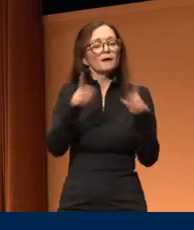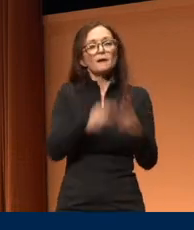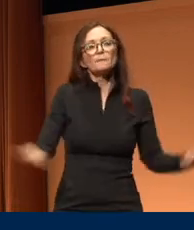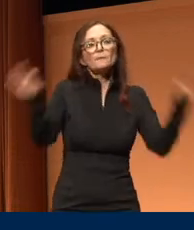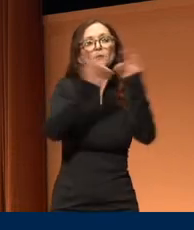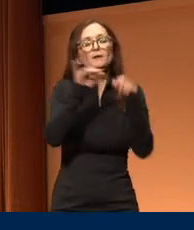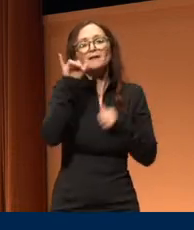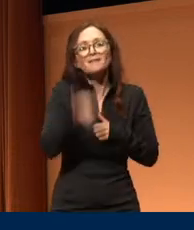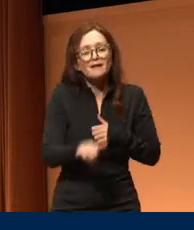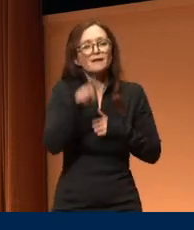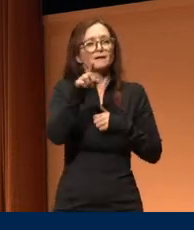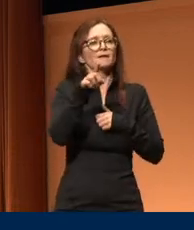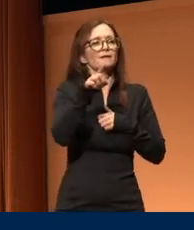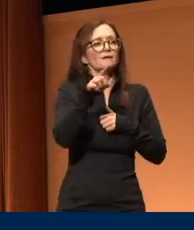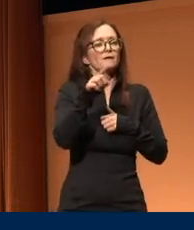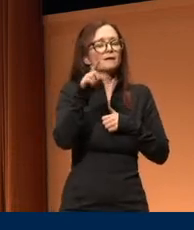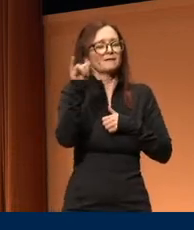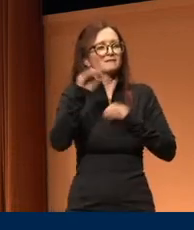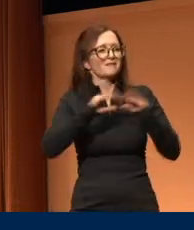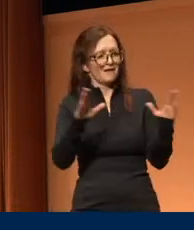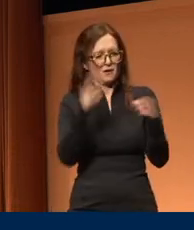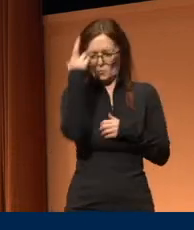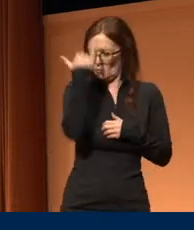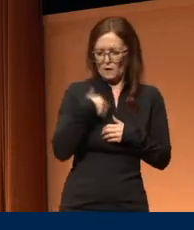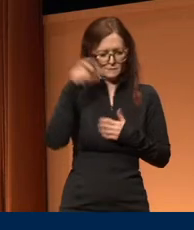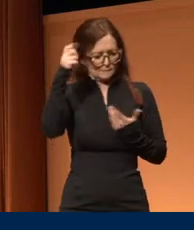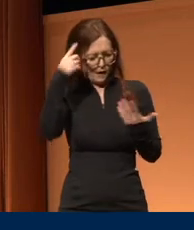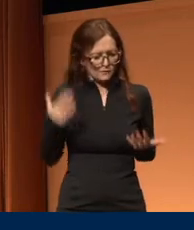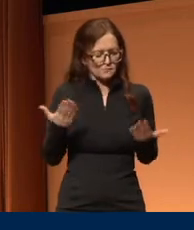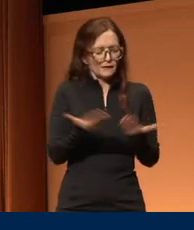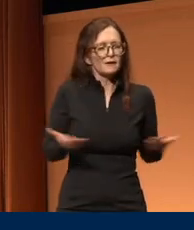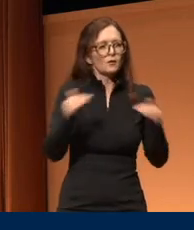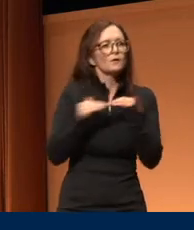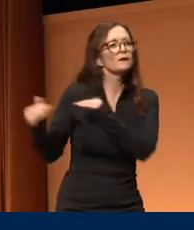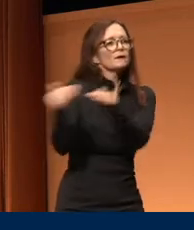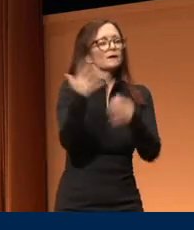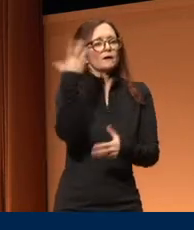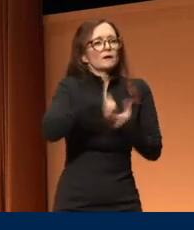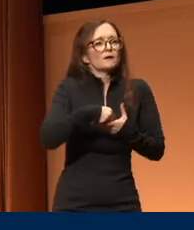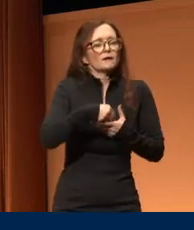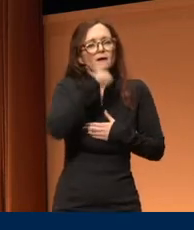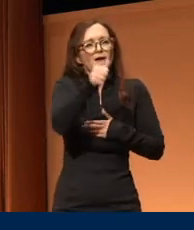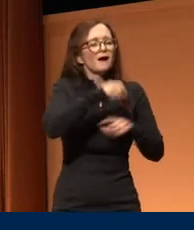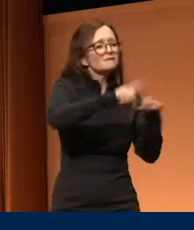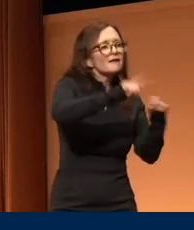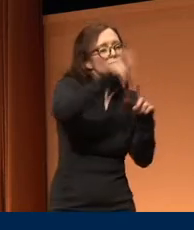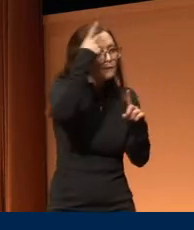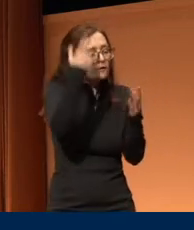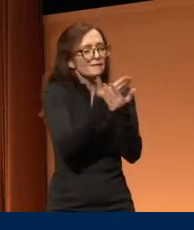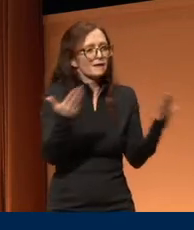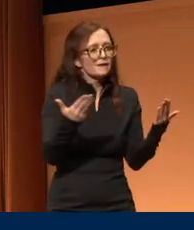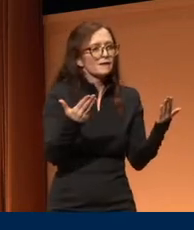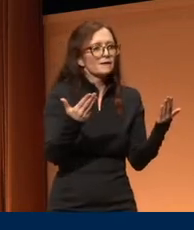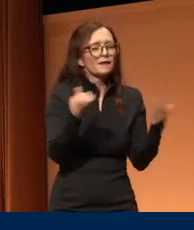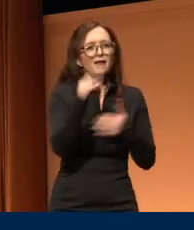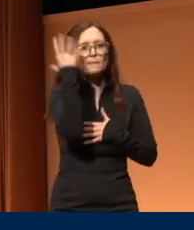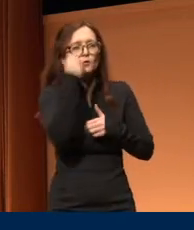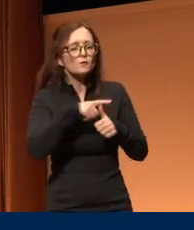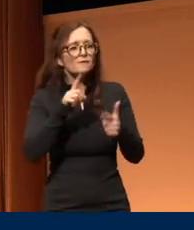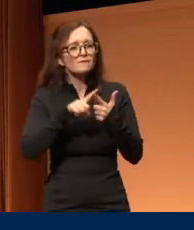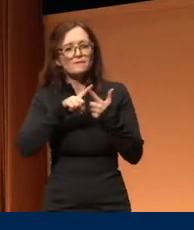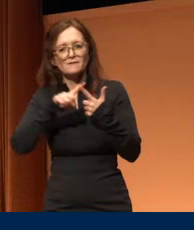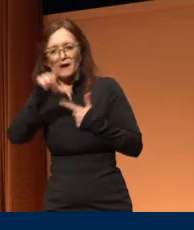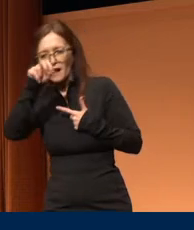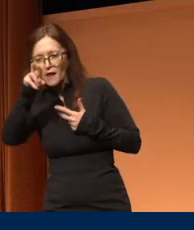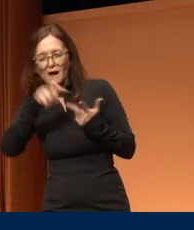is the fact that the wisdom of democracy here is meant to include non-cognitive things, such as beauty,